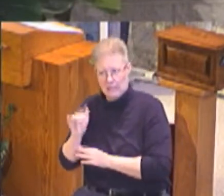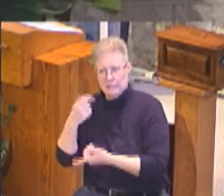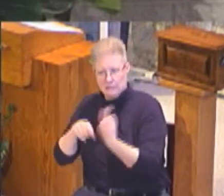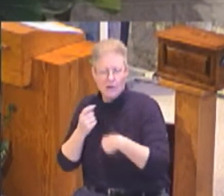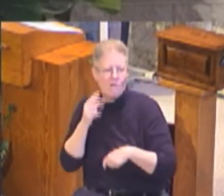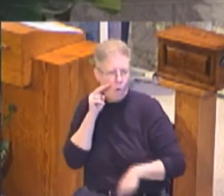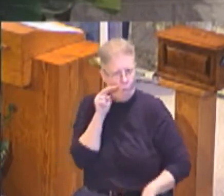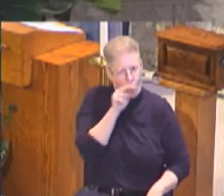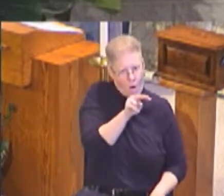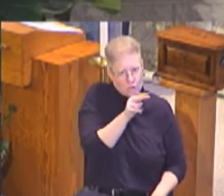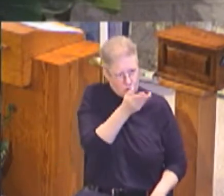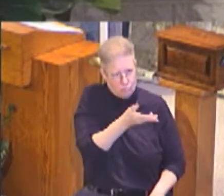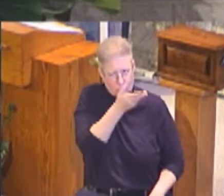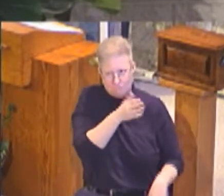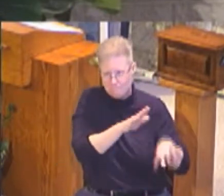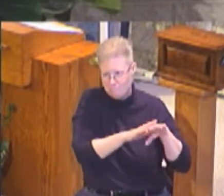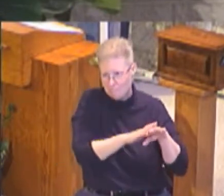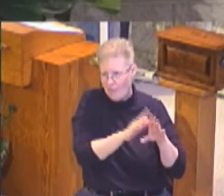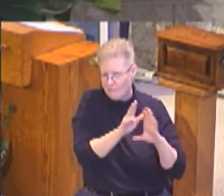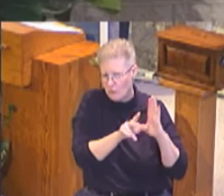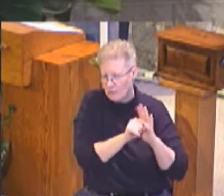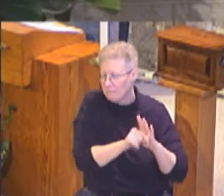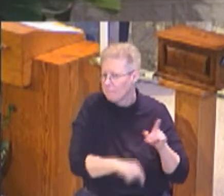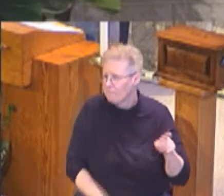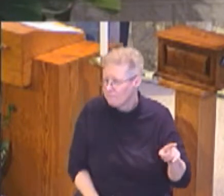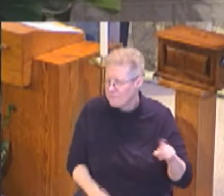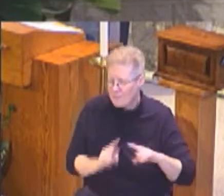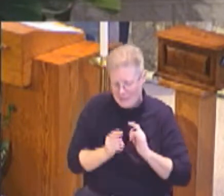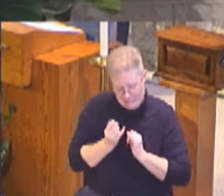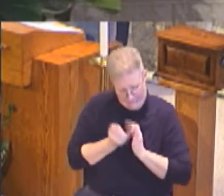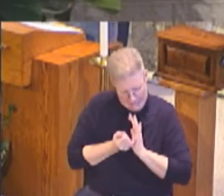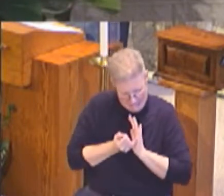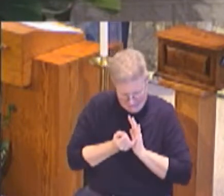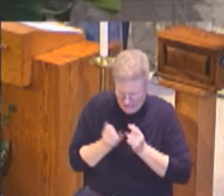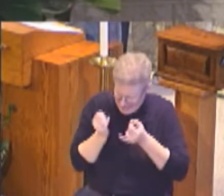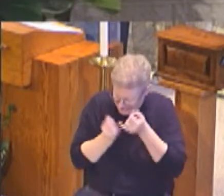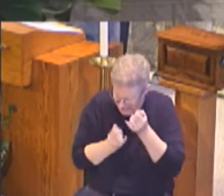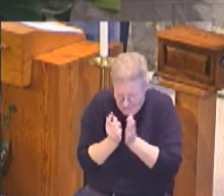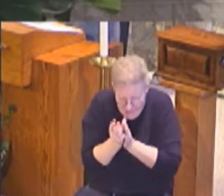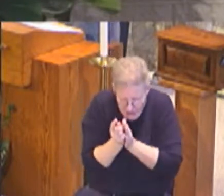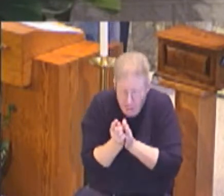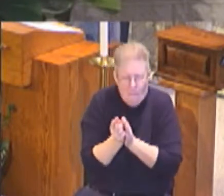at the last second, just as we were about to let go of that, it started to work.